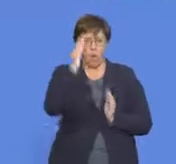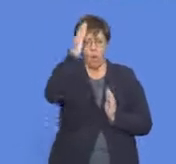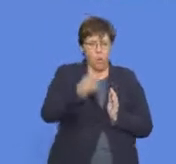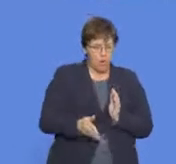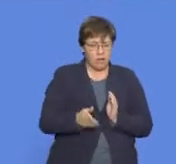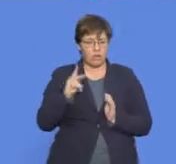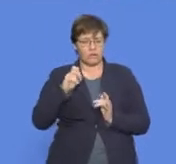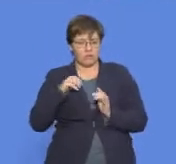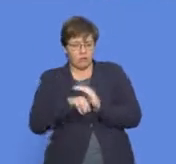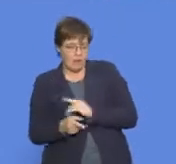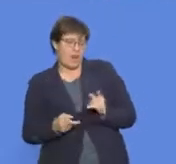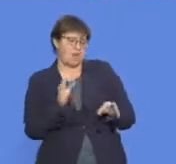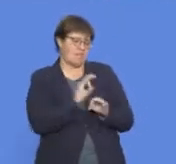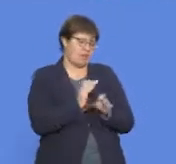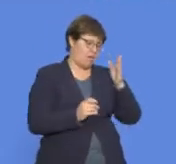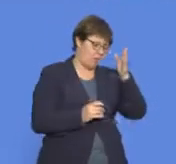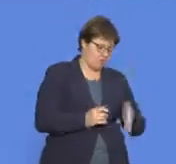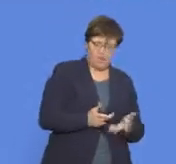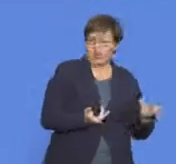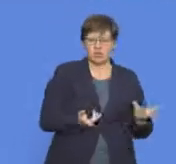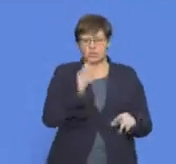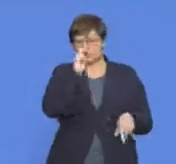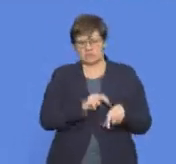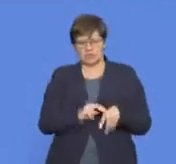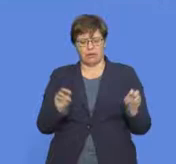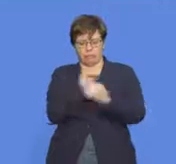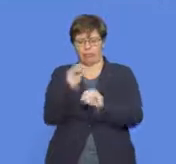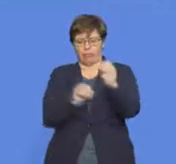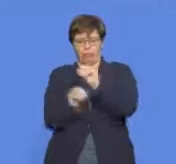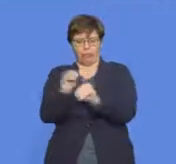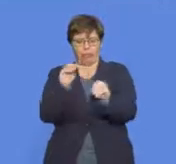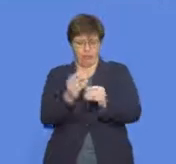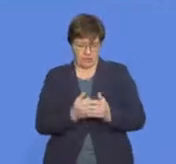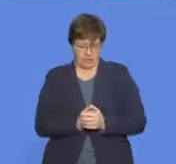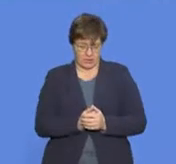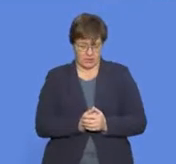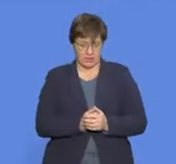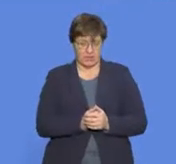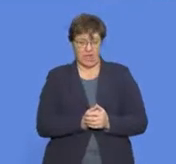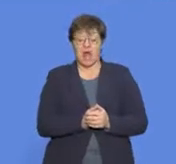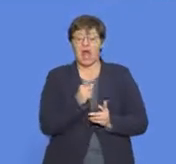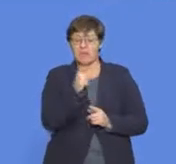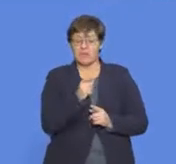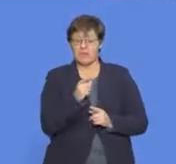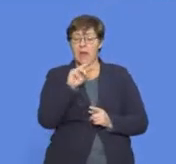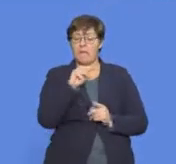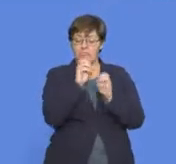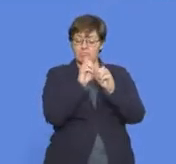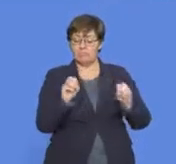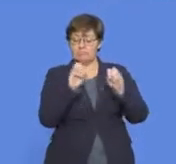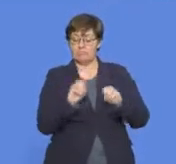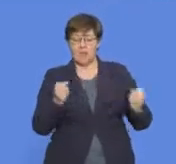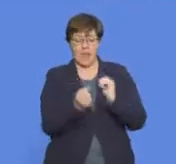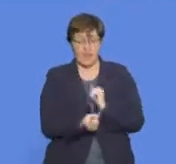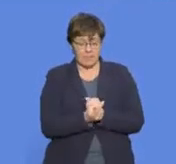all the maternal chromosomes on one side and the paternal on the other. It's just random. And every single time that meiosis